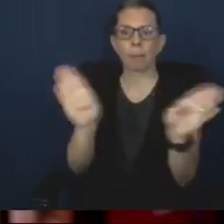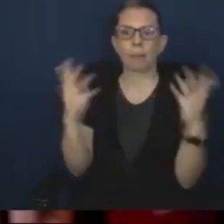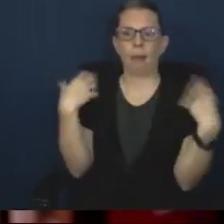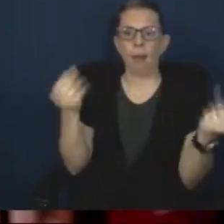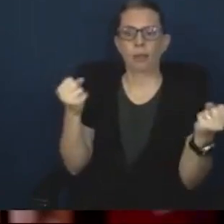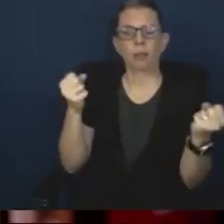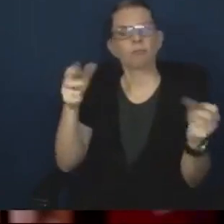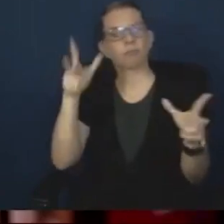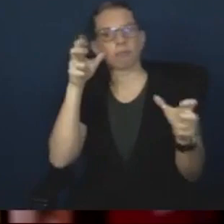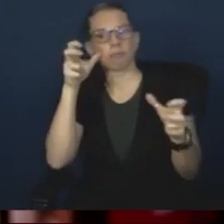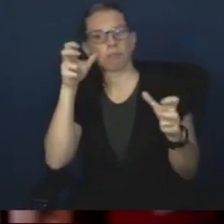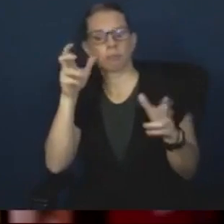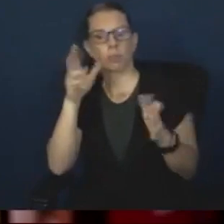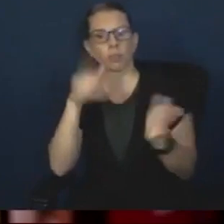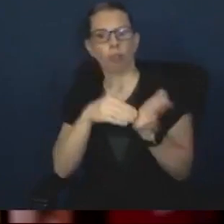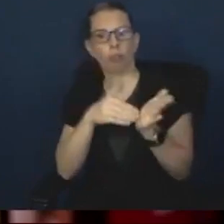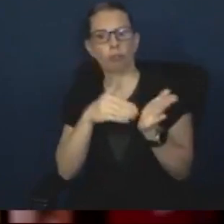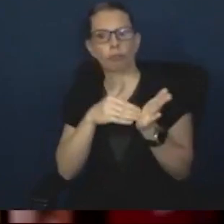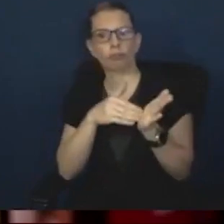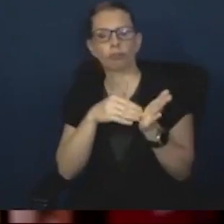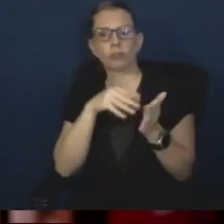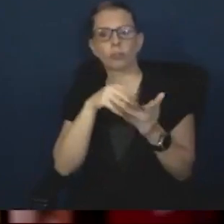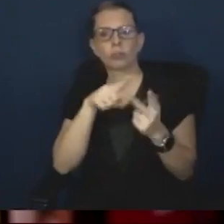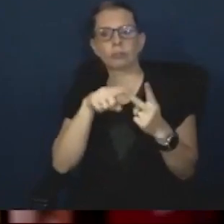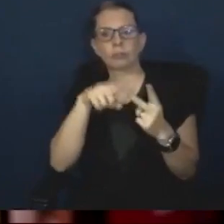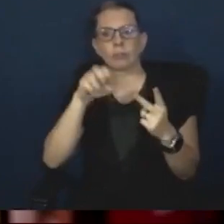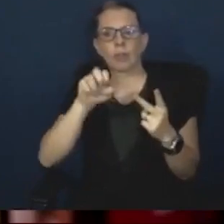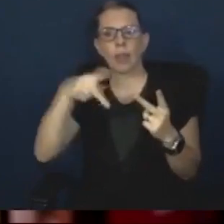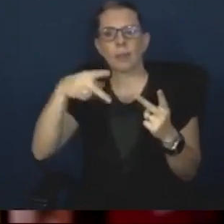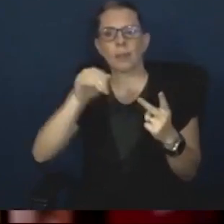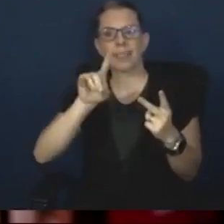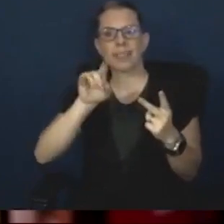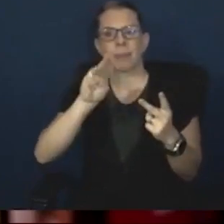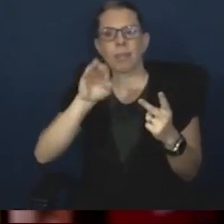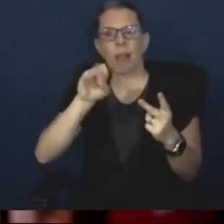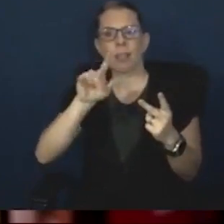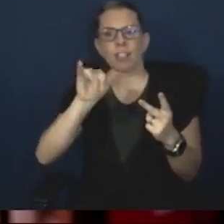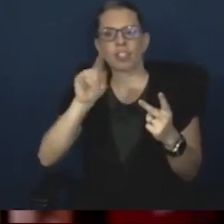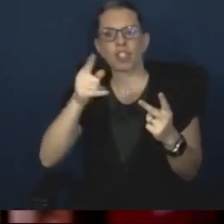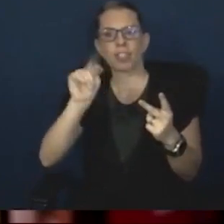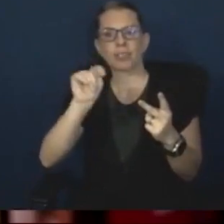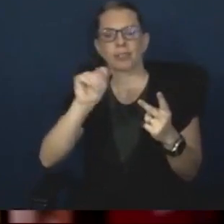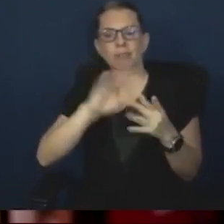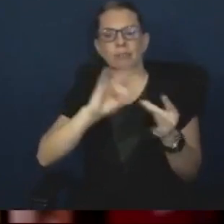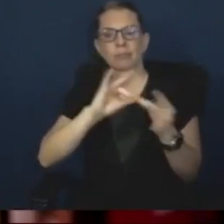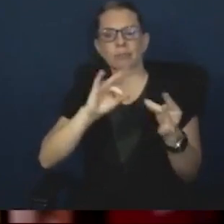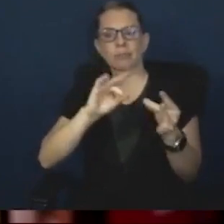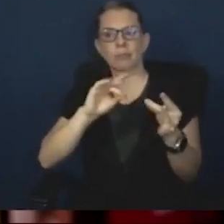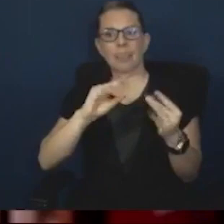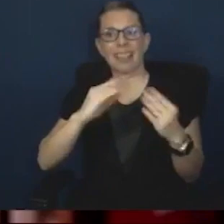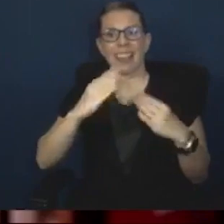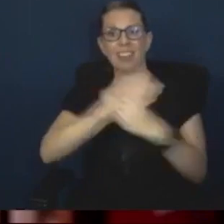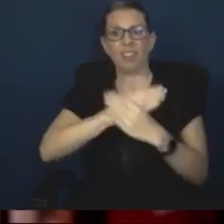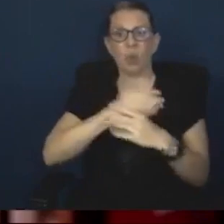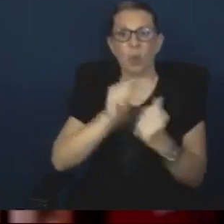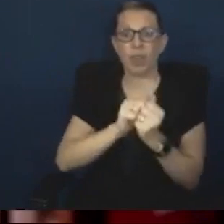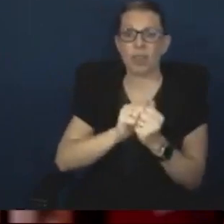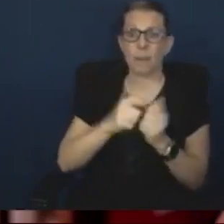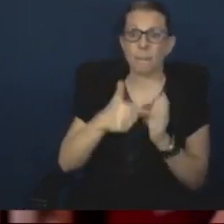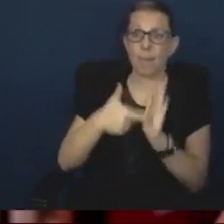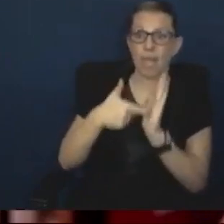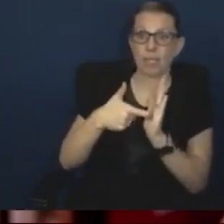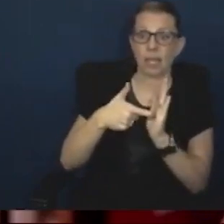what the doctors and the epidemiologists say. And the idea that they will interfere with a mandate